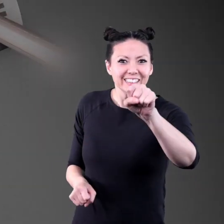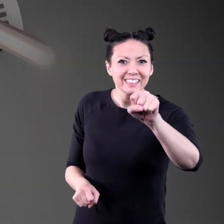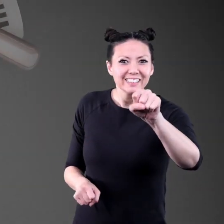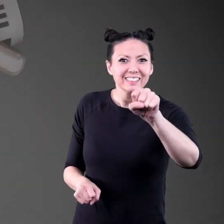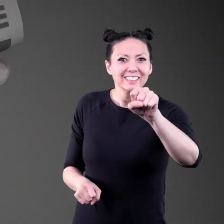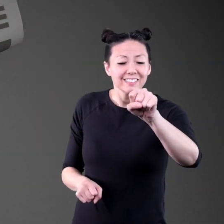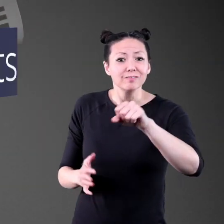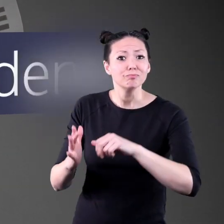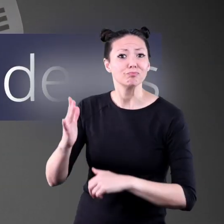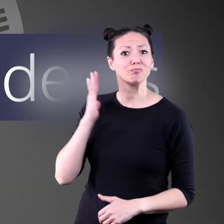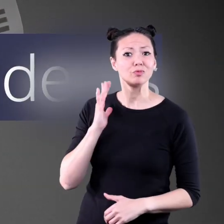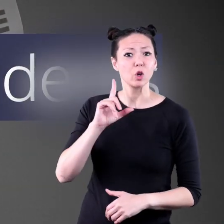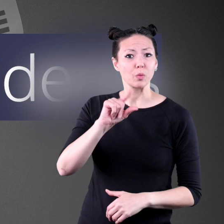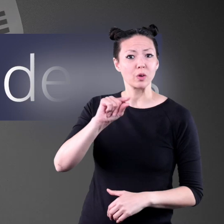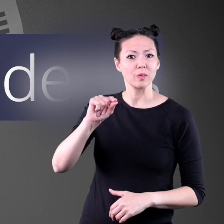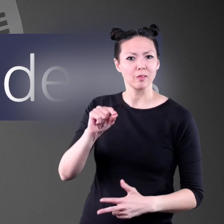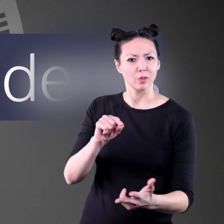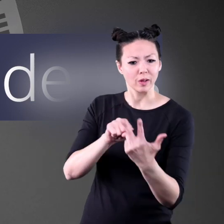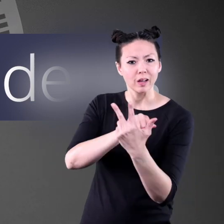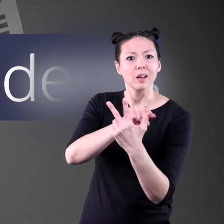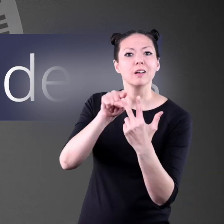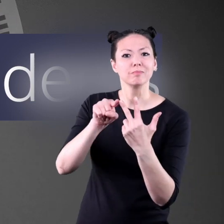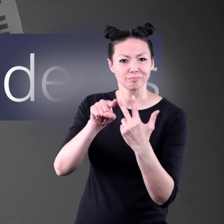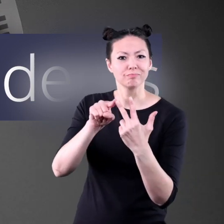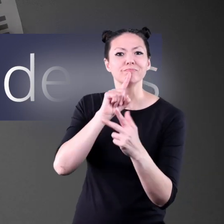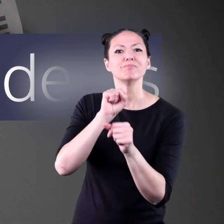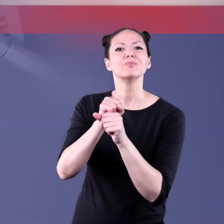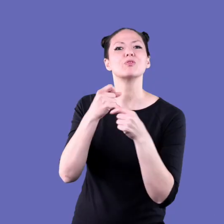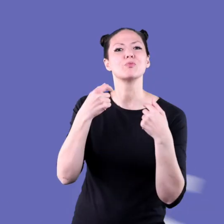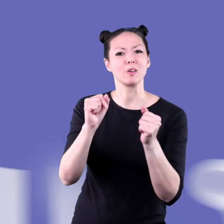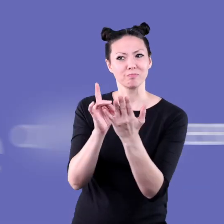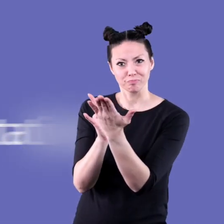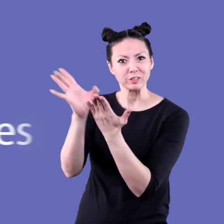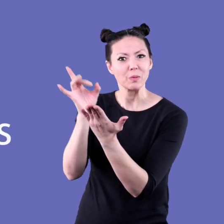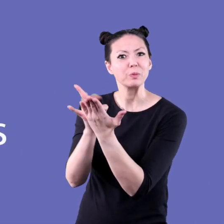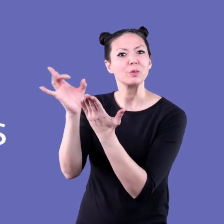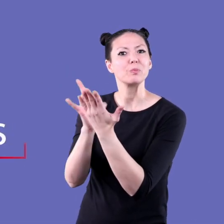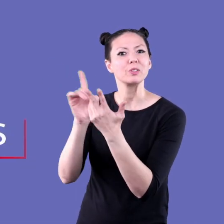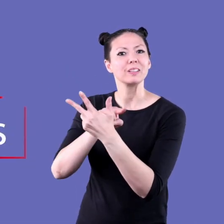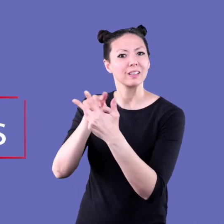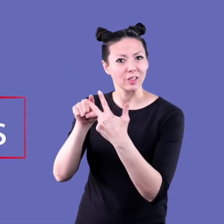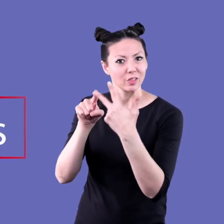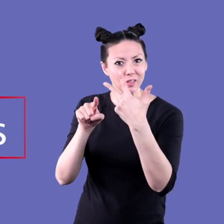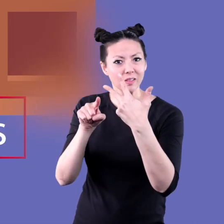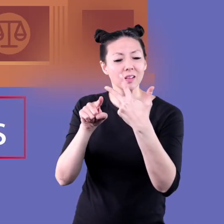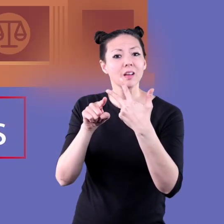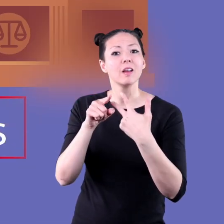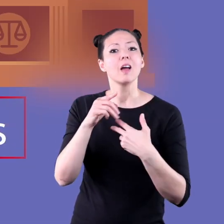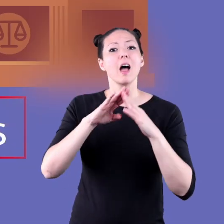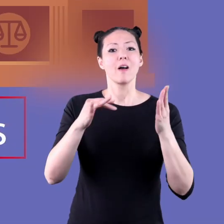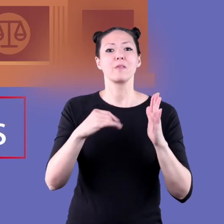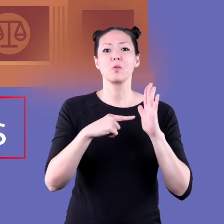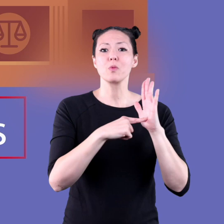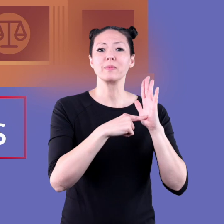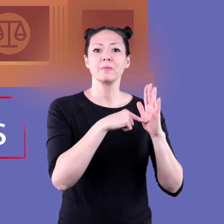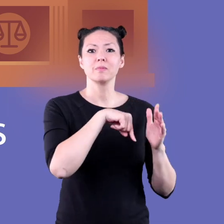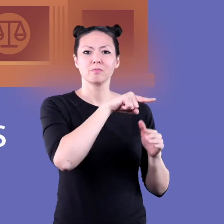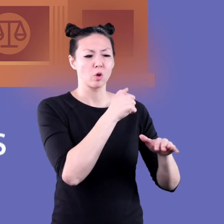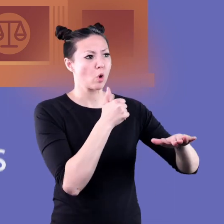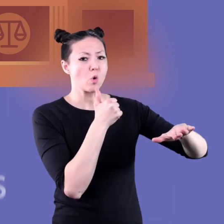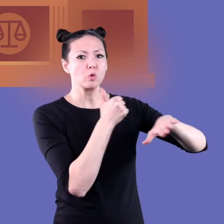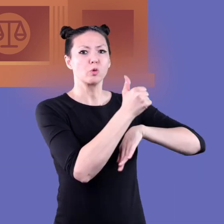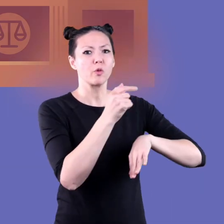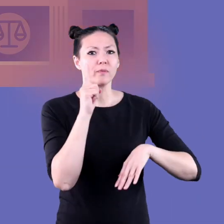of 2020, 3 presidents have been impeached, which means the House of Representatives accused them of